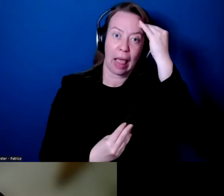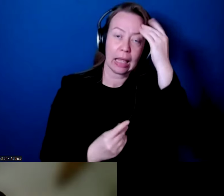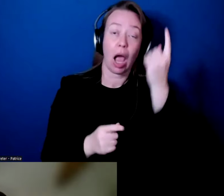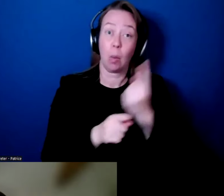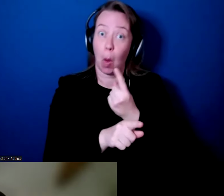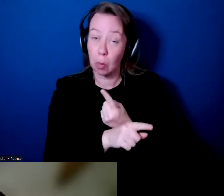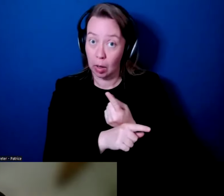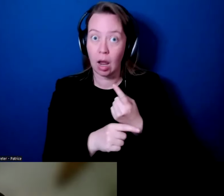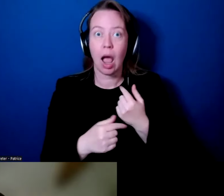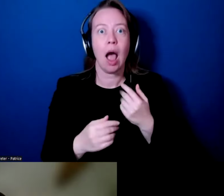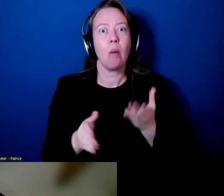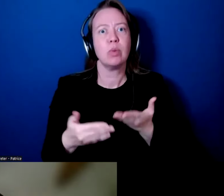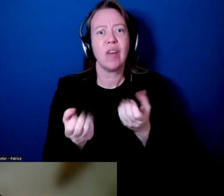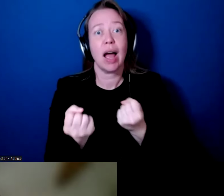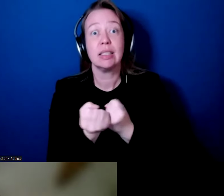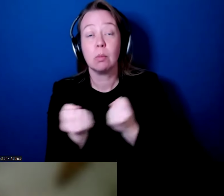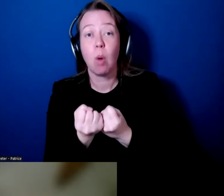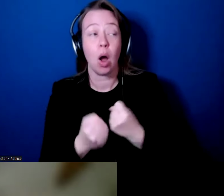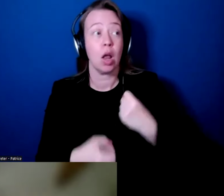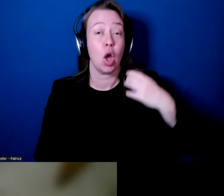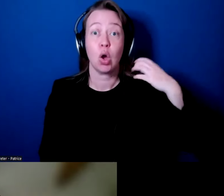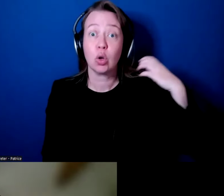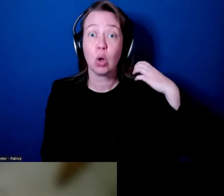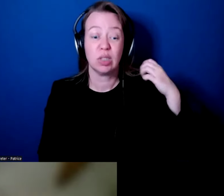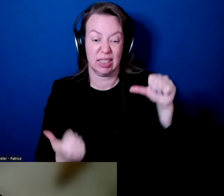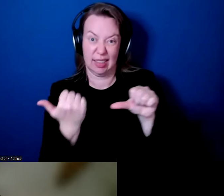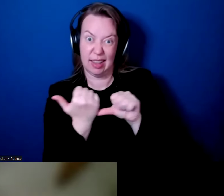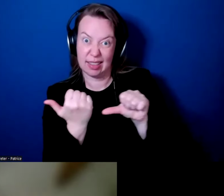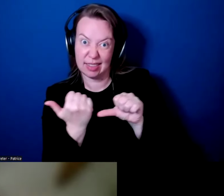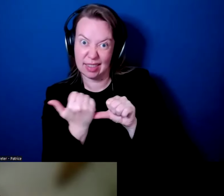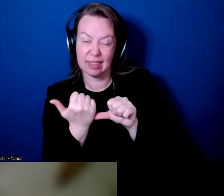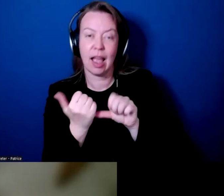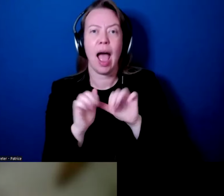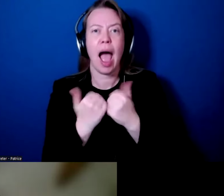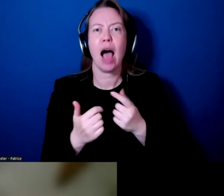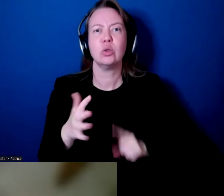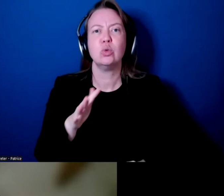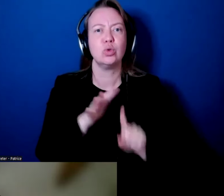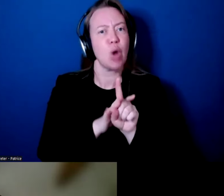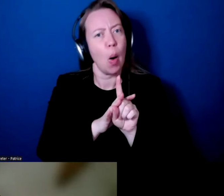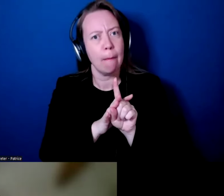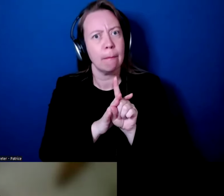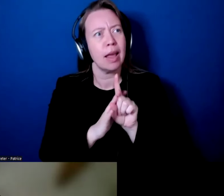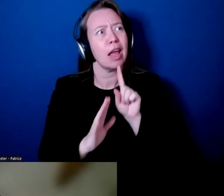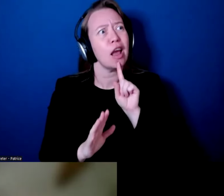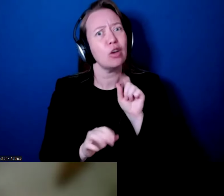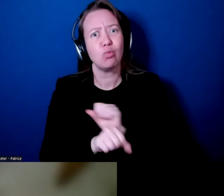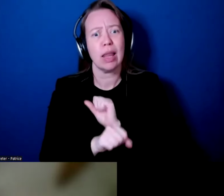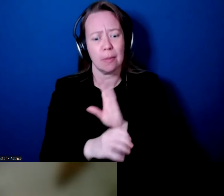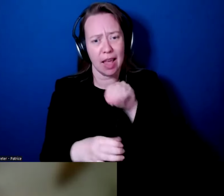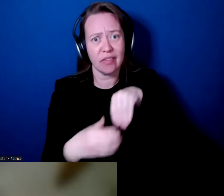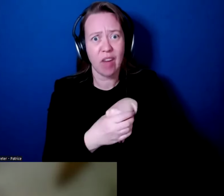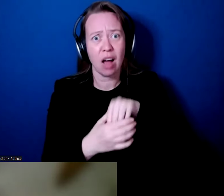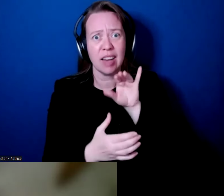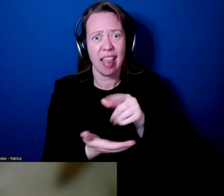providing support, coaching, assistance around how to meaningfully show up and participate in those conversations. Joining an